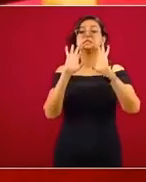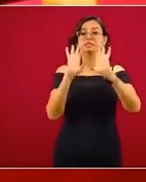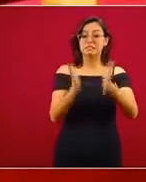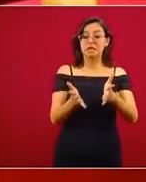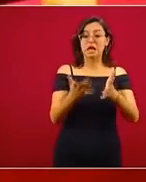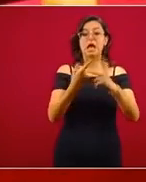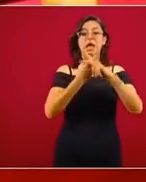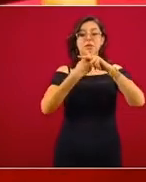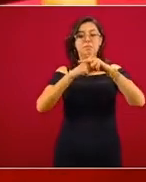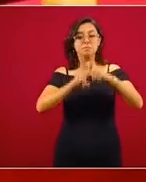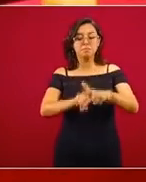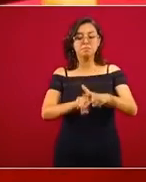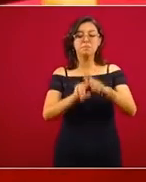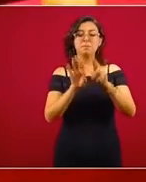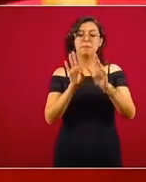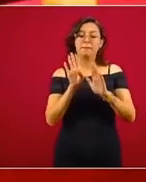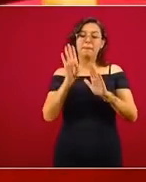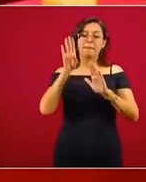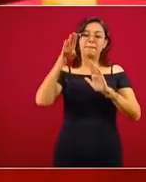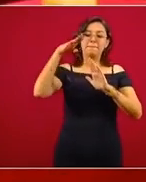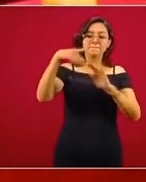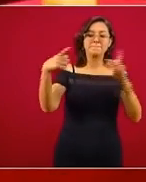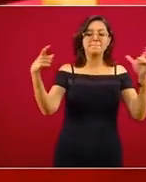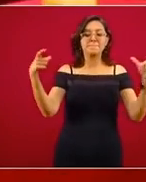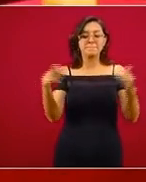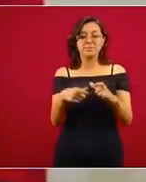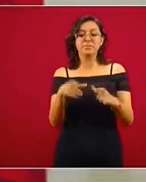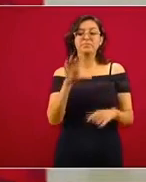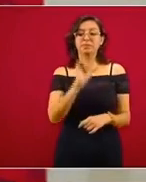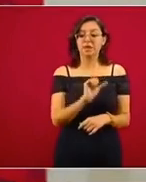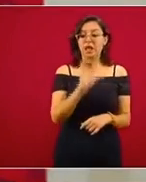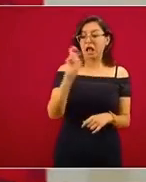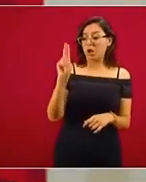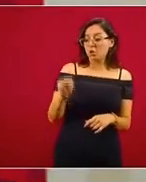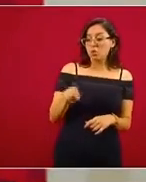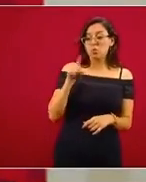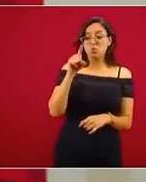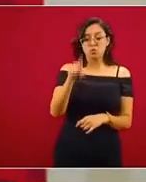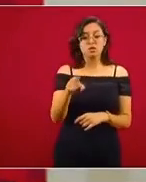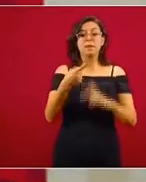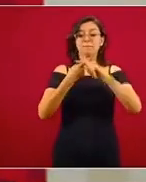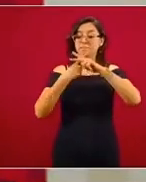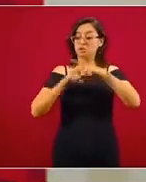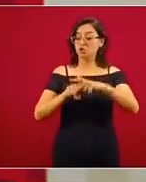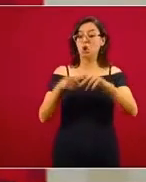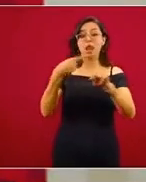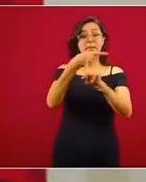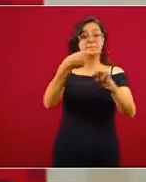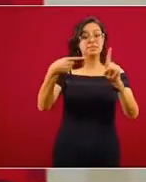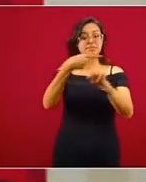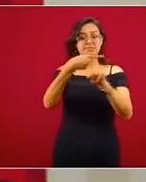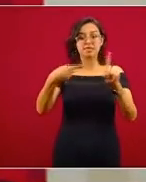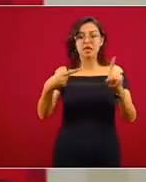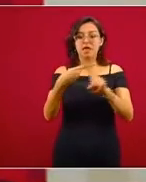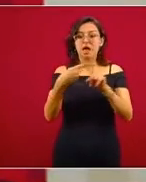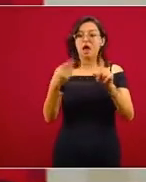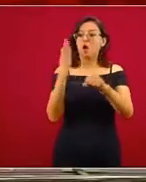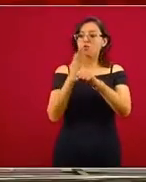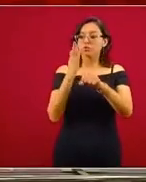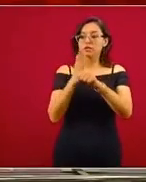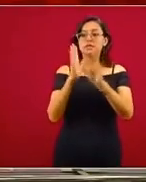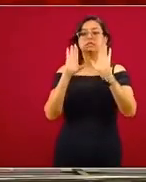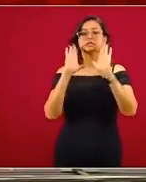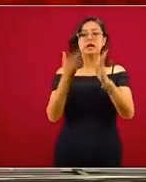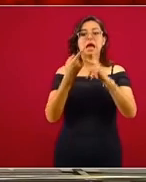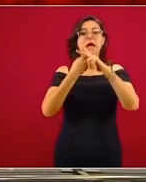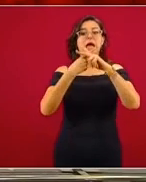de example, declive. Cancun. A Cancún, few por days ago, ejemplo, we que announced hace that it unos was in the días middle anunciamos of que the estaba en el pandemic curve, punto and it medio, en seems that este it momento is in a parece estar tendency ya that en is una going